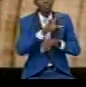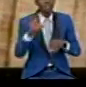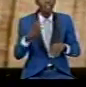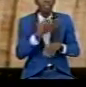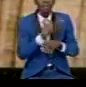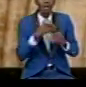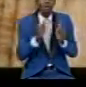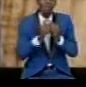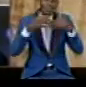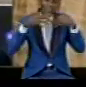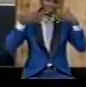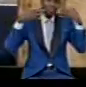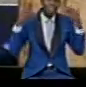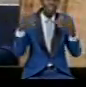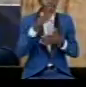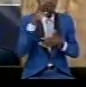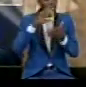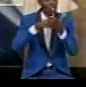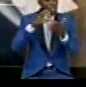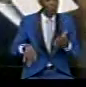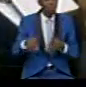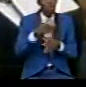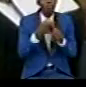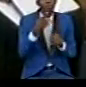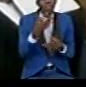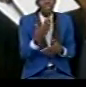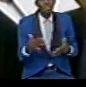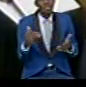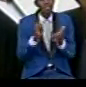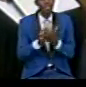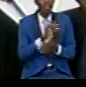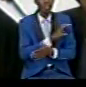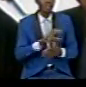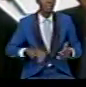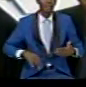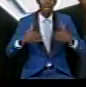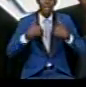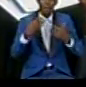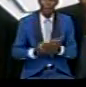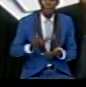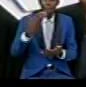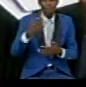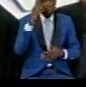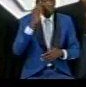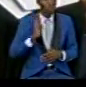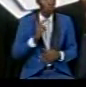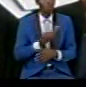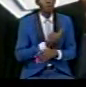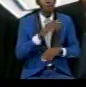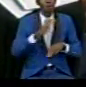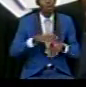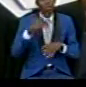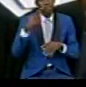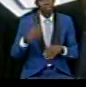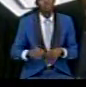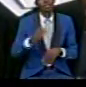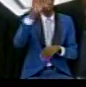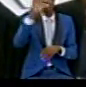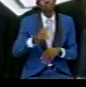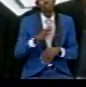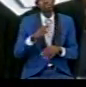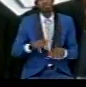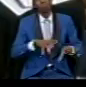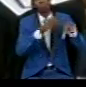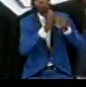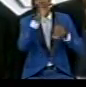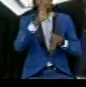affection. They'll exclude you from the sin that Christ has purchased for us on the cross of Calvary with their smile, with